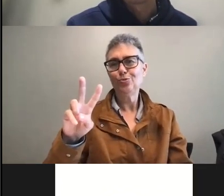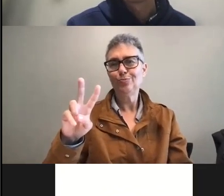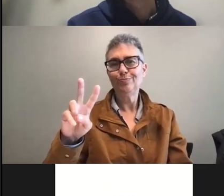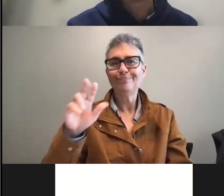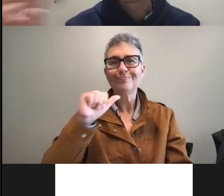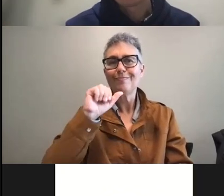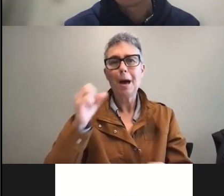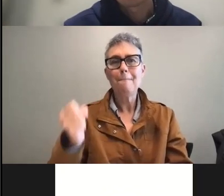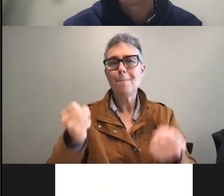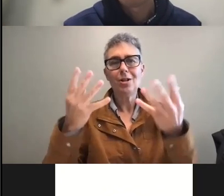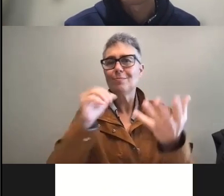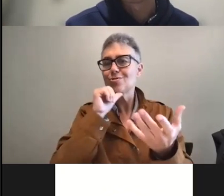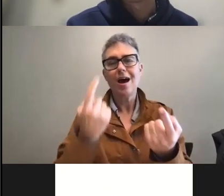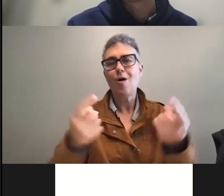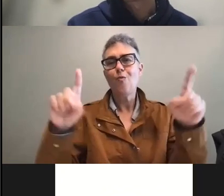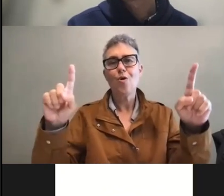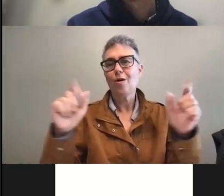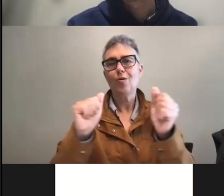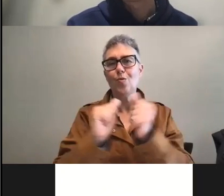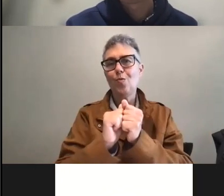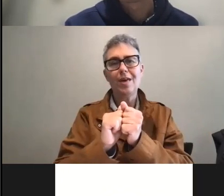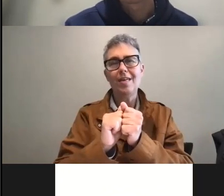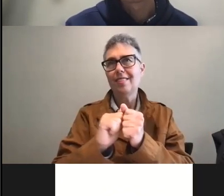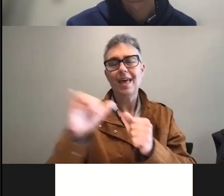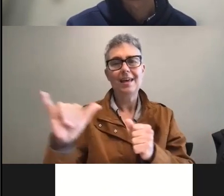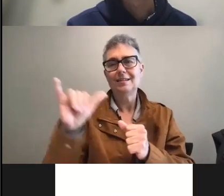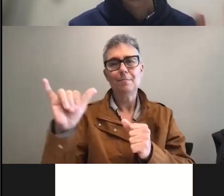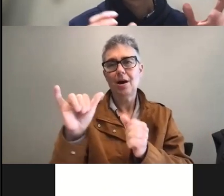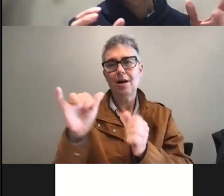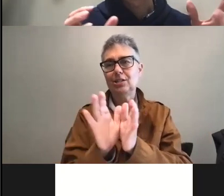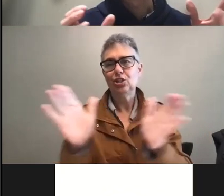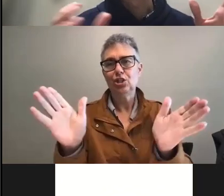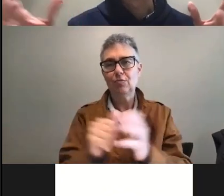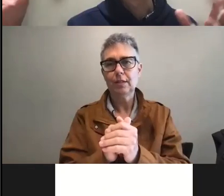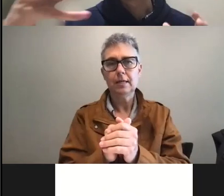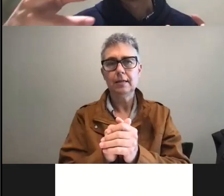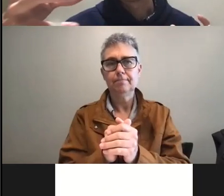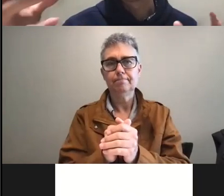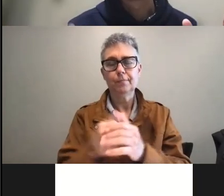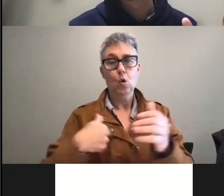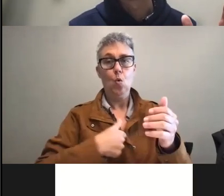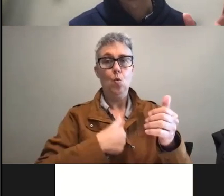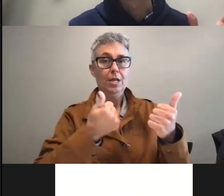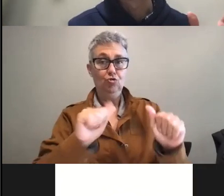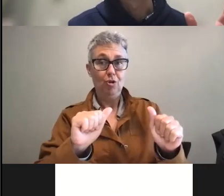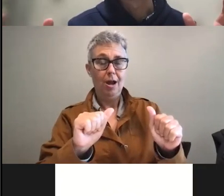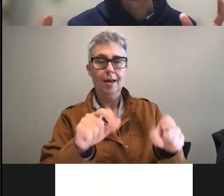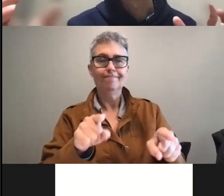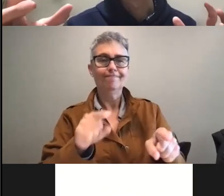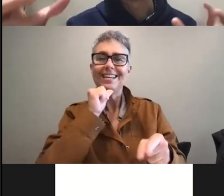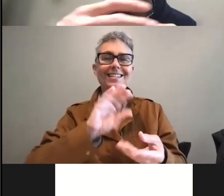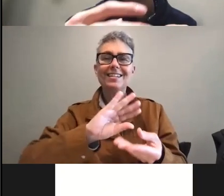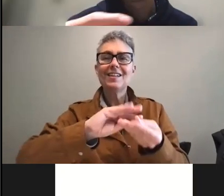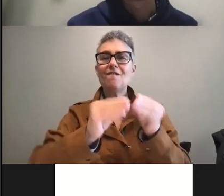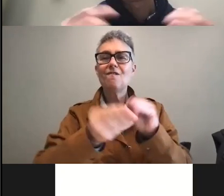And we tried on a couple of examples, and indeed, it does not fold into the